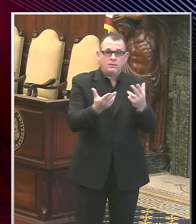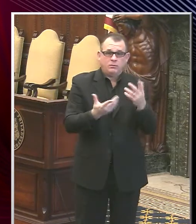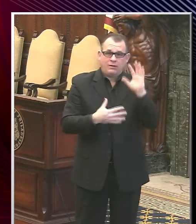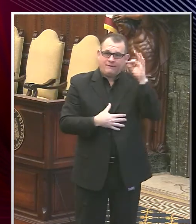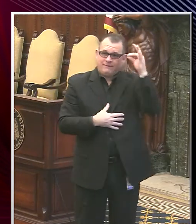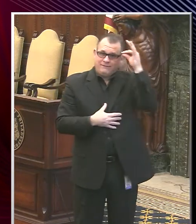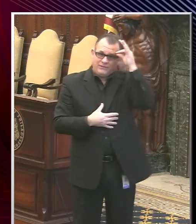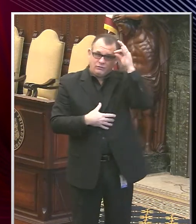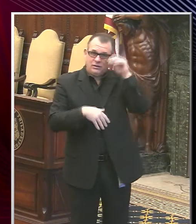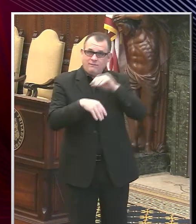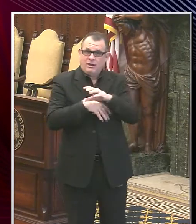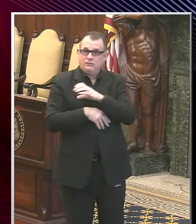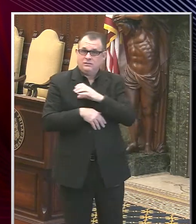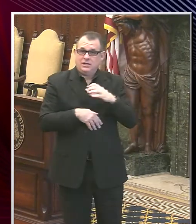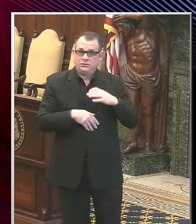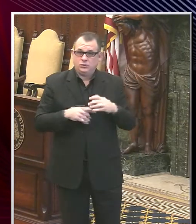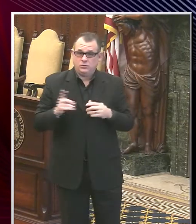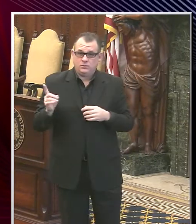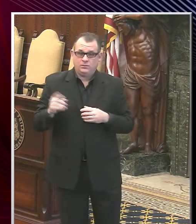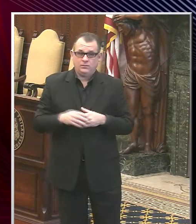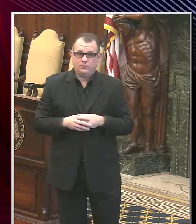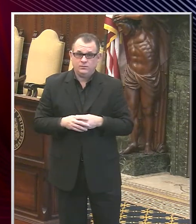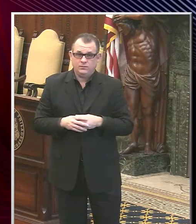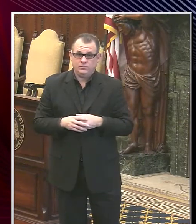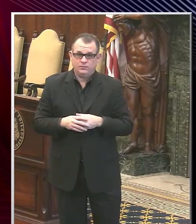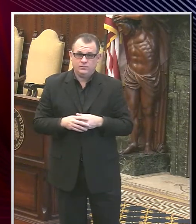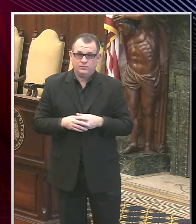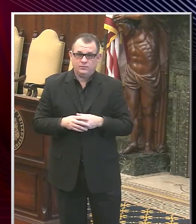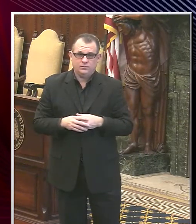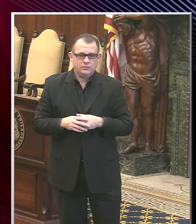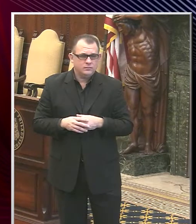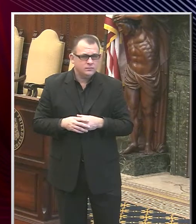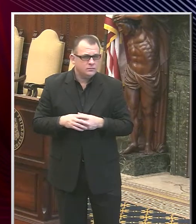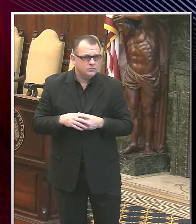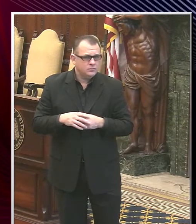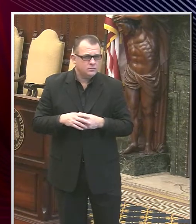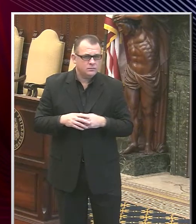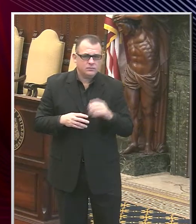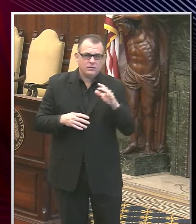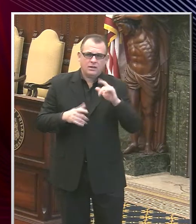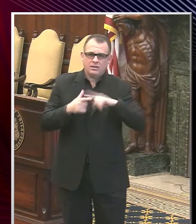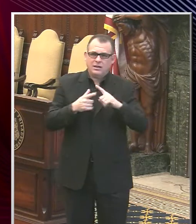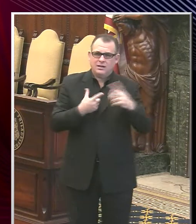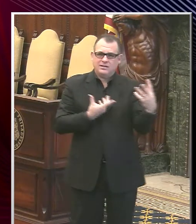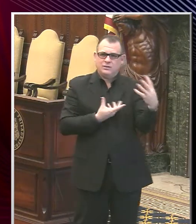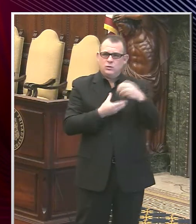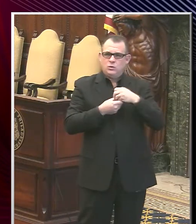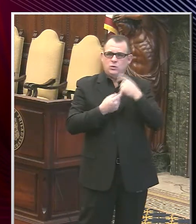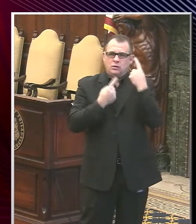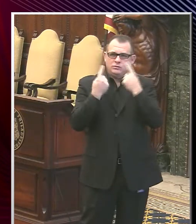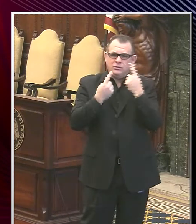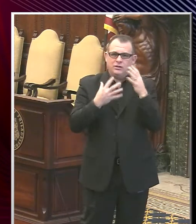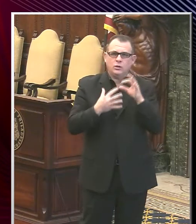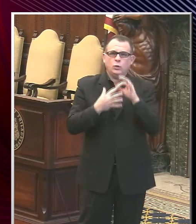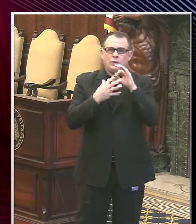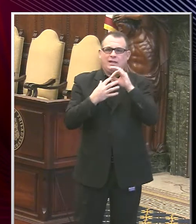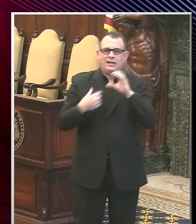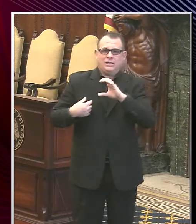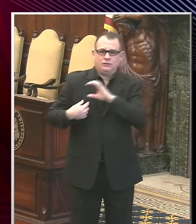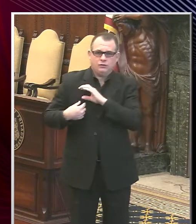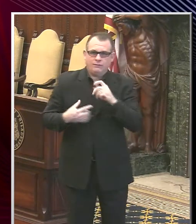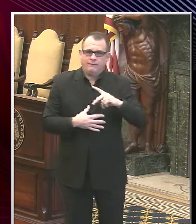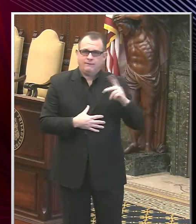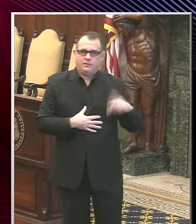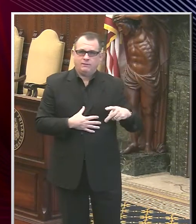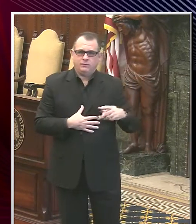from the Federal Advisory Committee on Immunization Practices, the ACIP. And then they took into account the unique characteristics